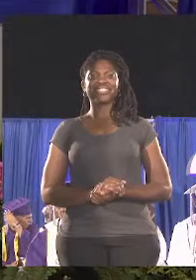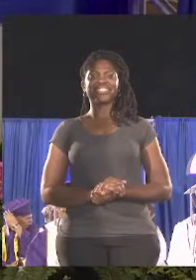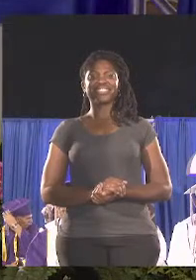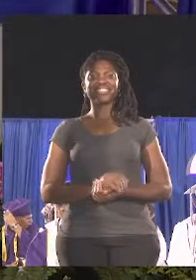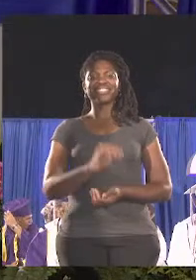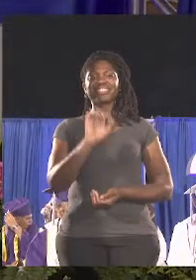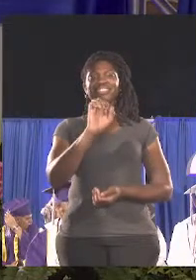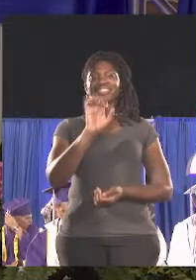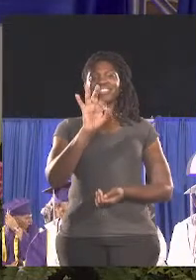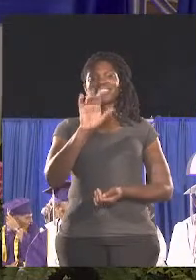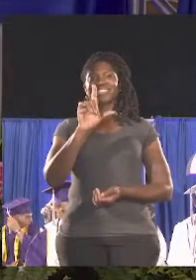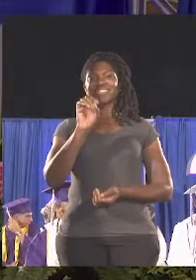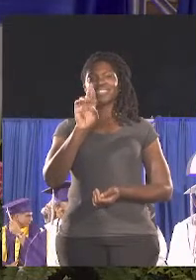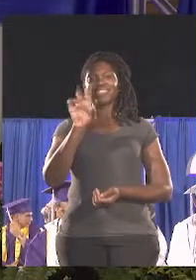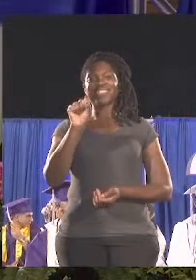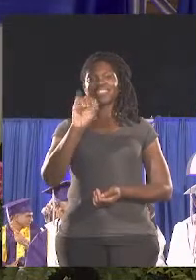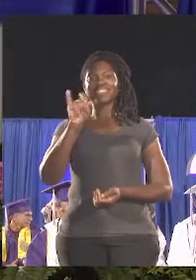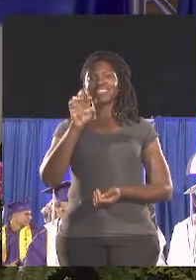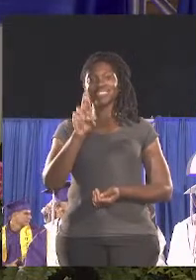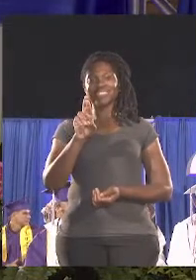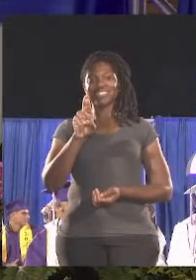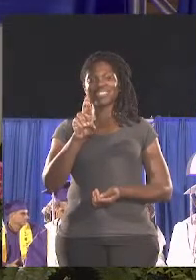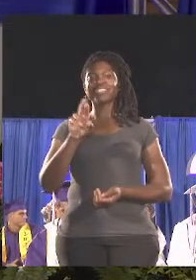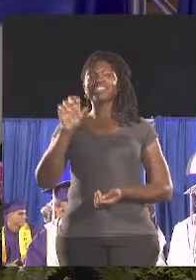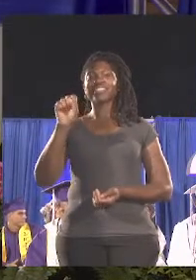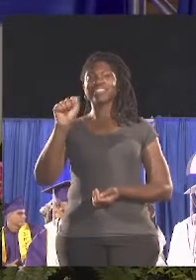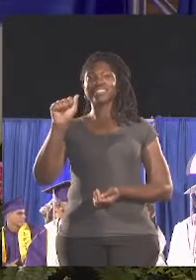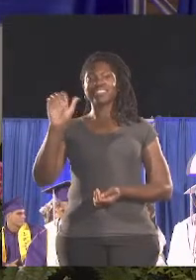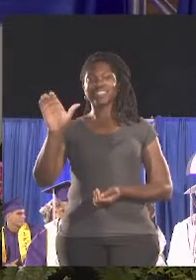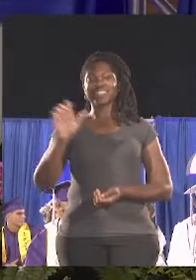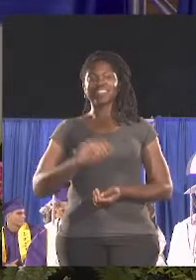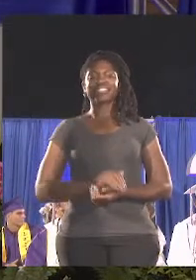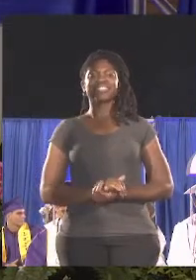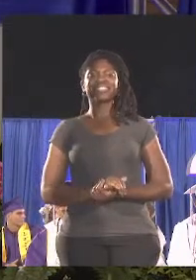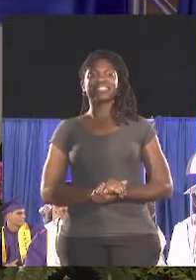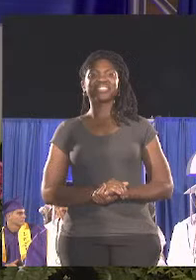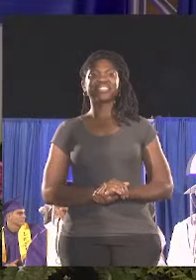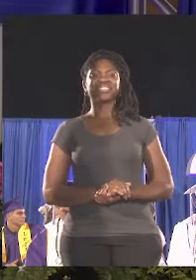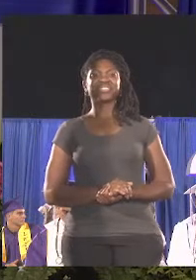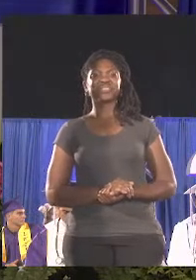Enrique Flores Jr., San Antonio College.